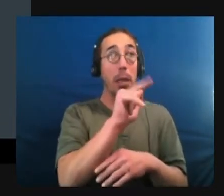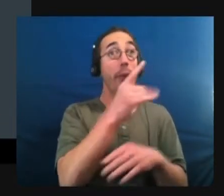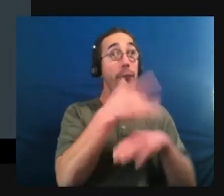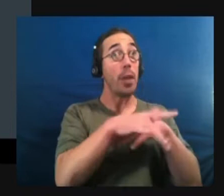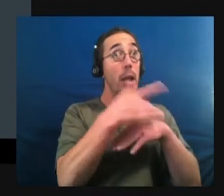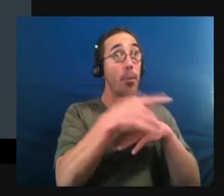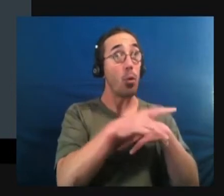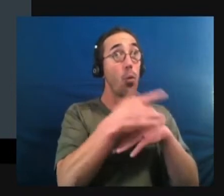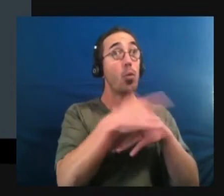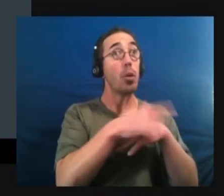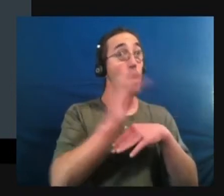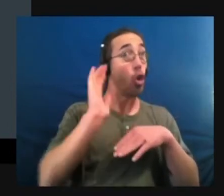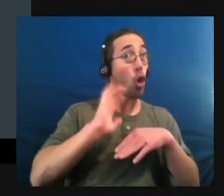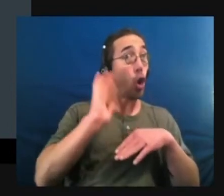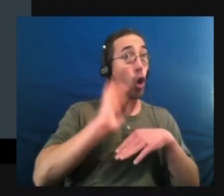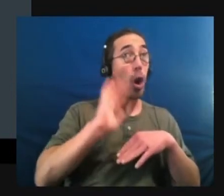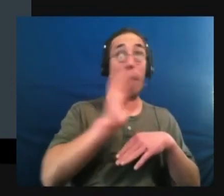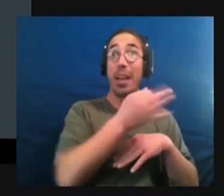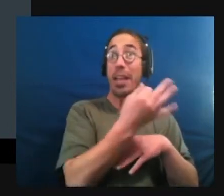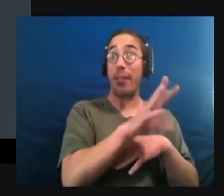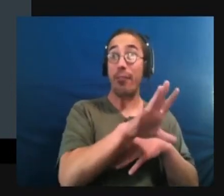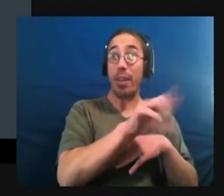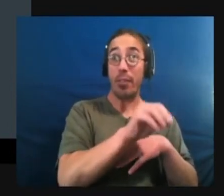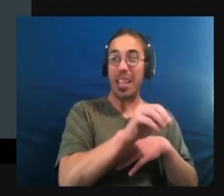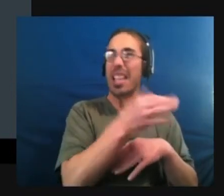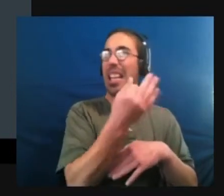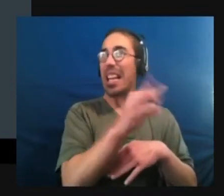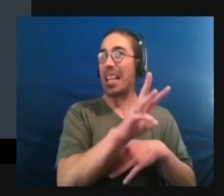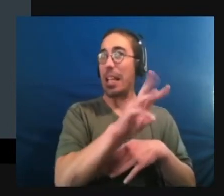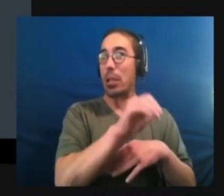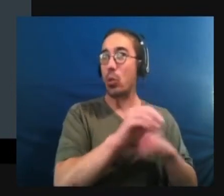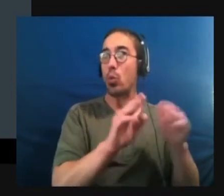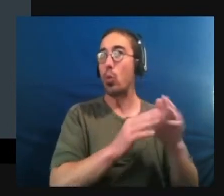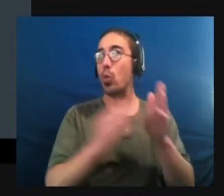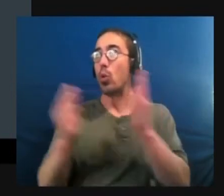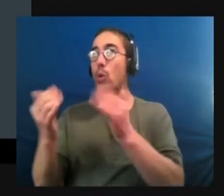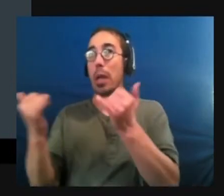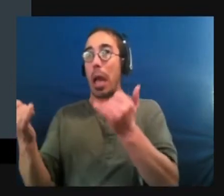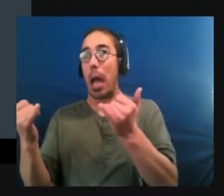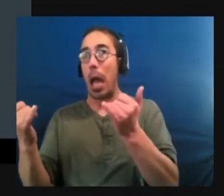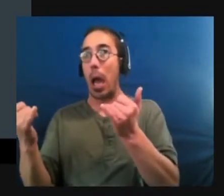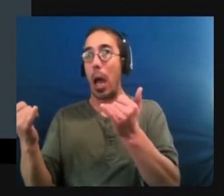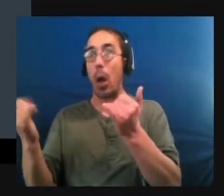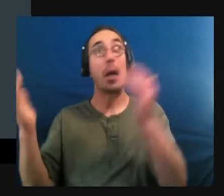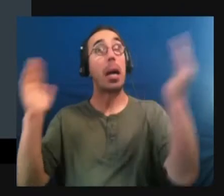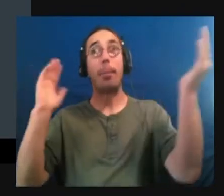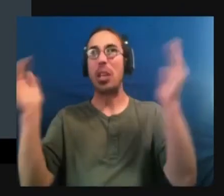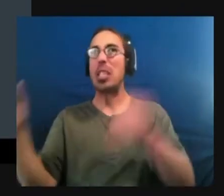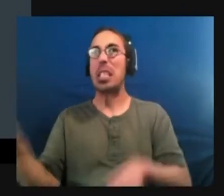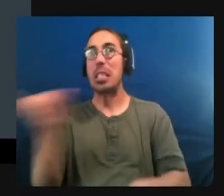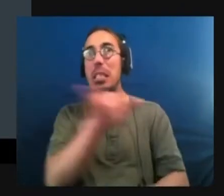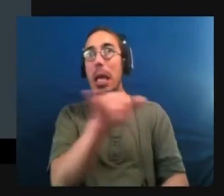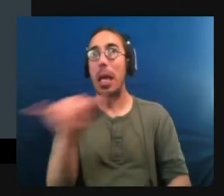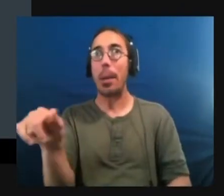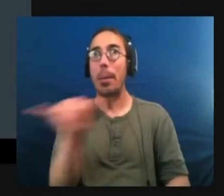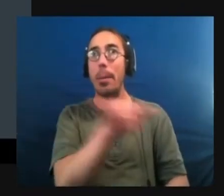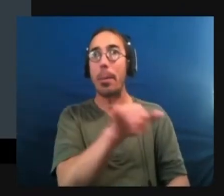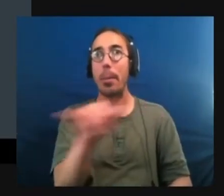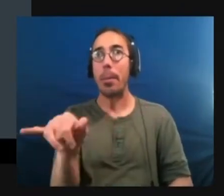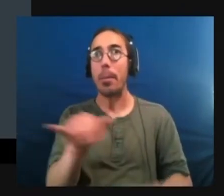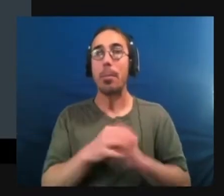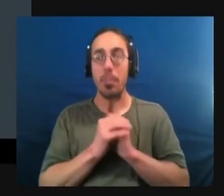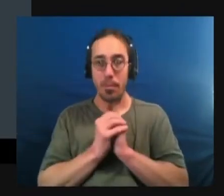to people in the 1950s and the 1960s and what's available now. The literature